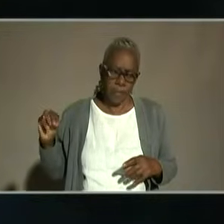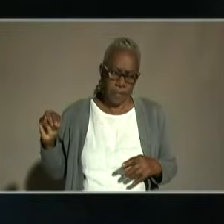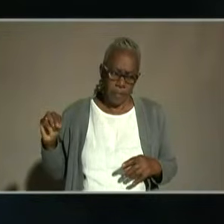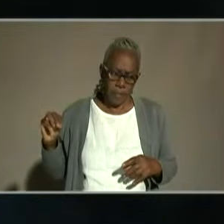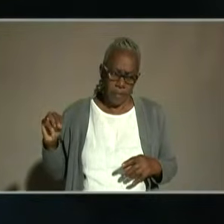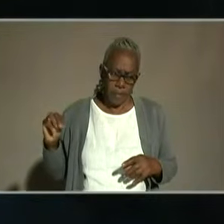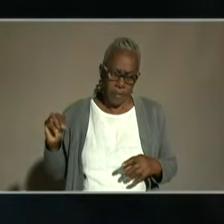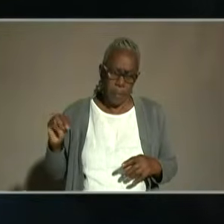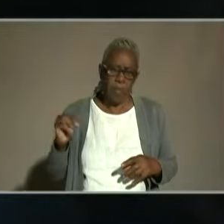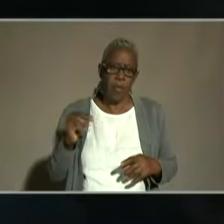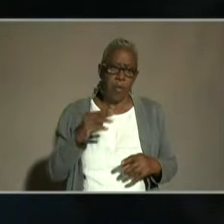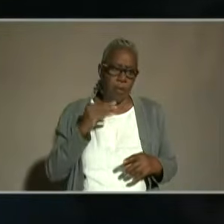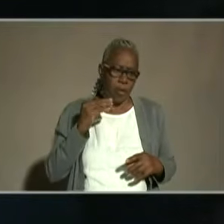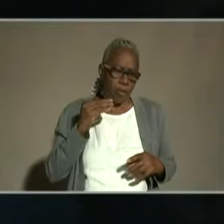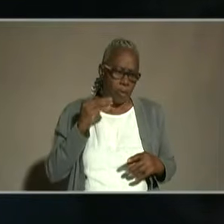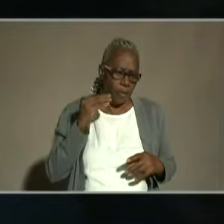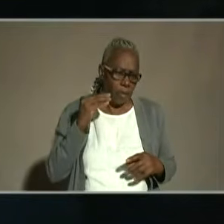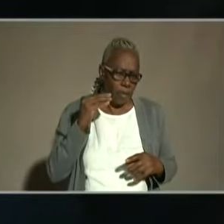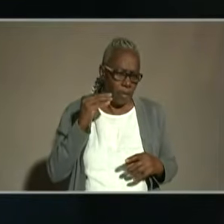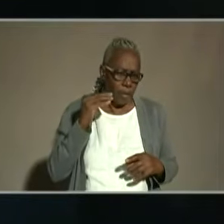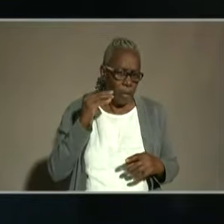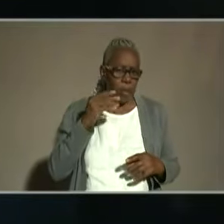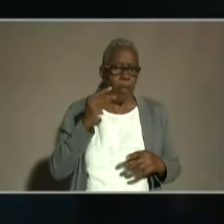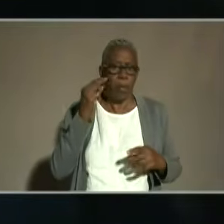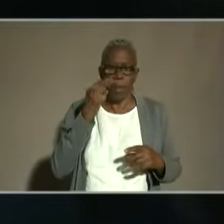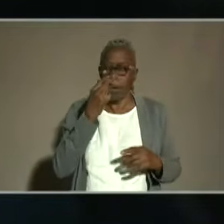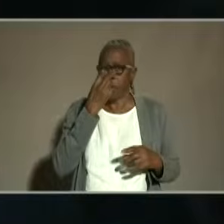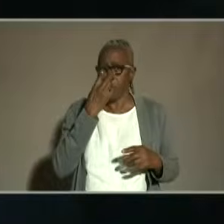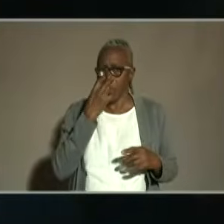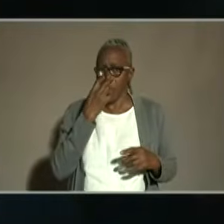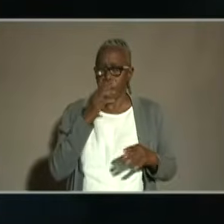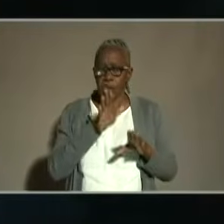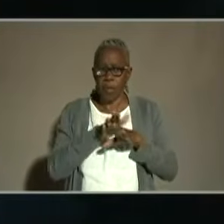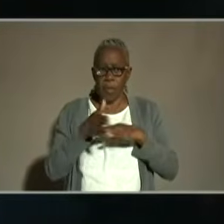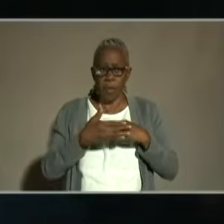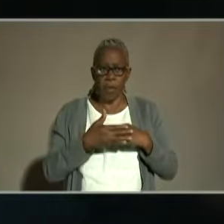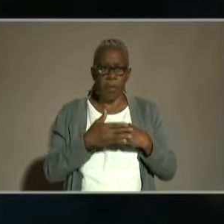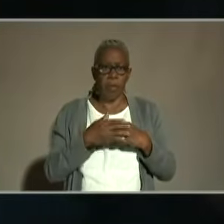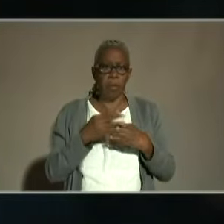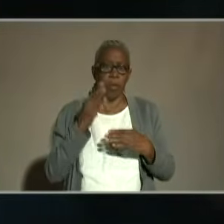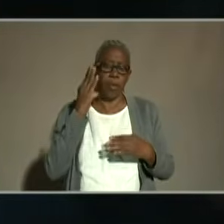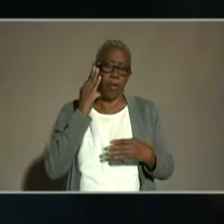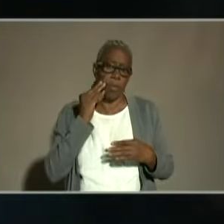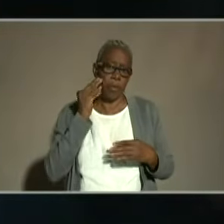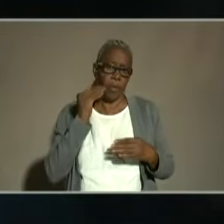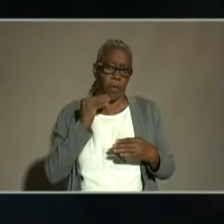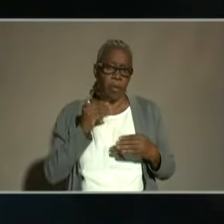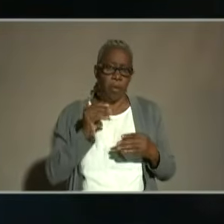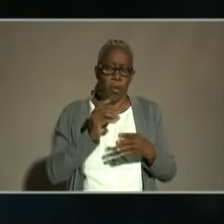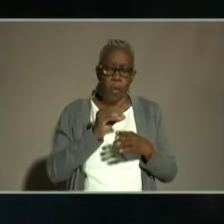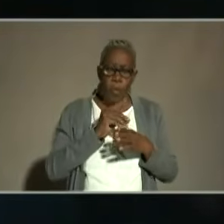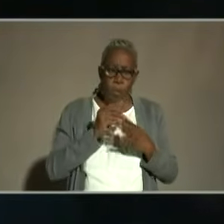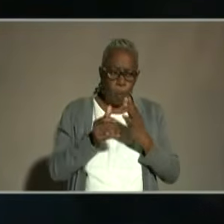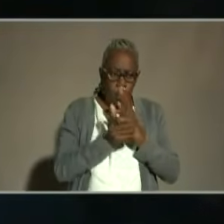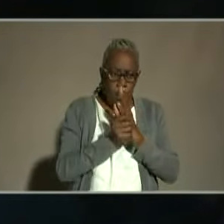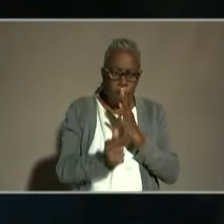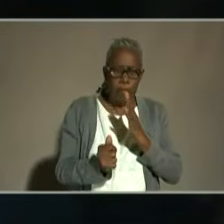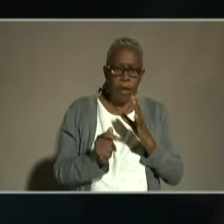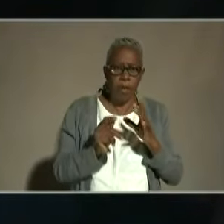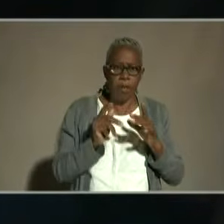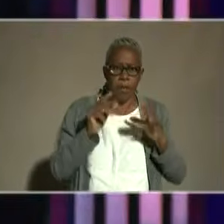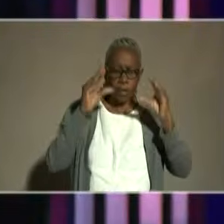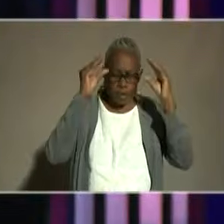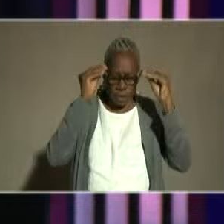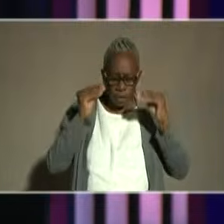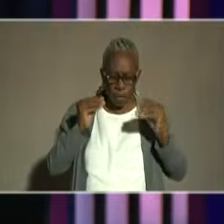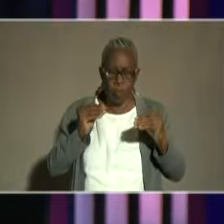Mr. Golding, Coswell Barnett is a blind Jamaican who is also a very experienced and very qualified teacher, but who was out of a job for